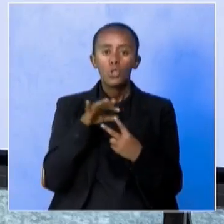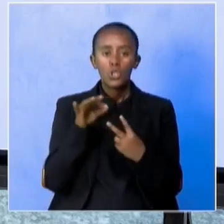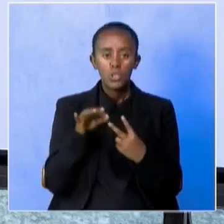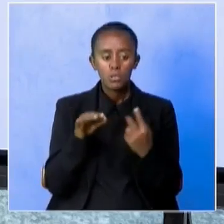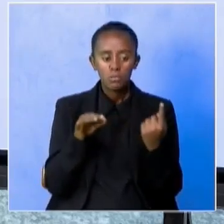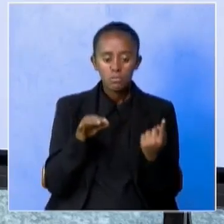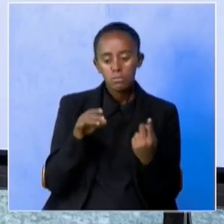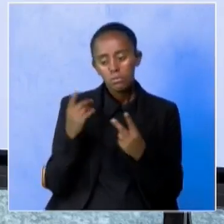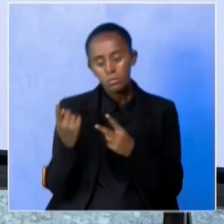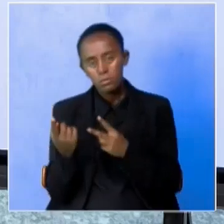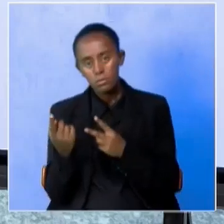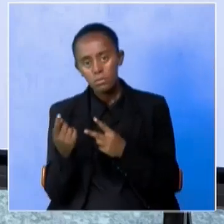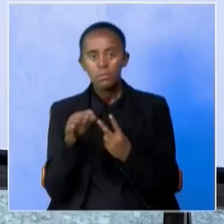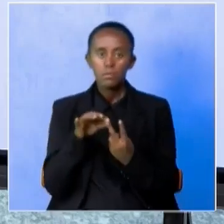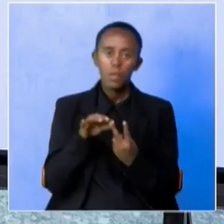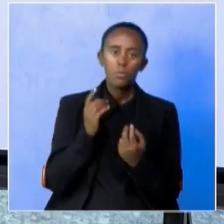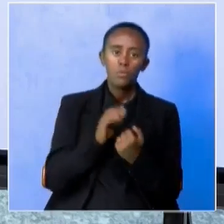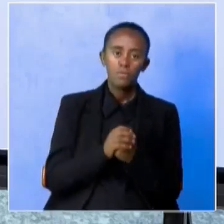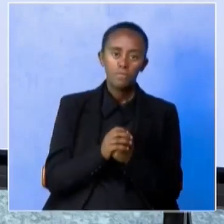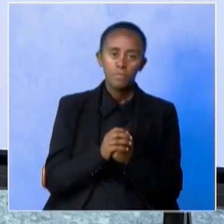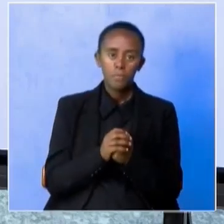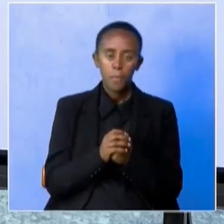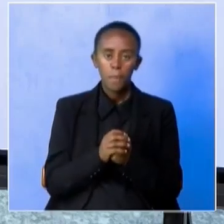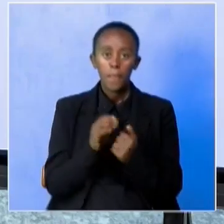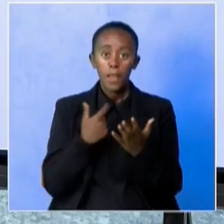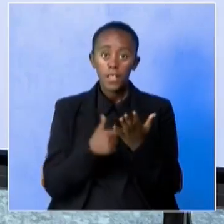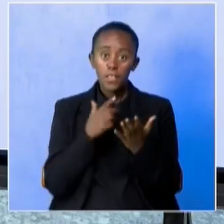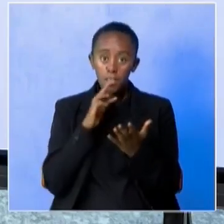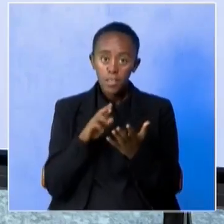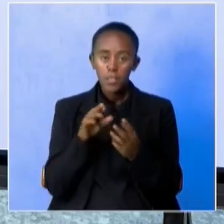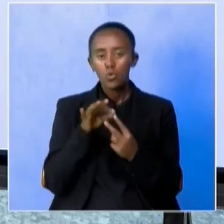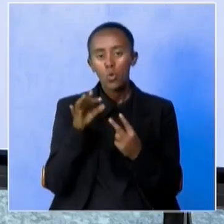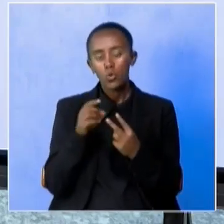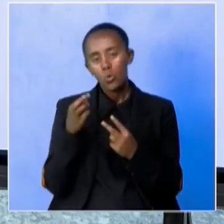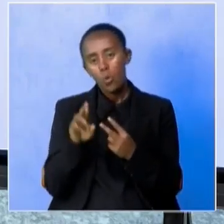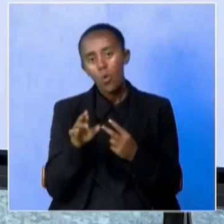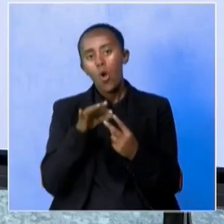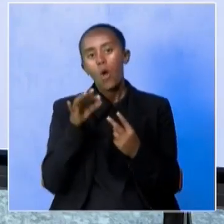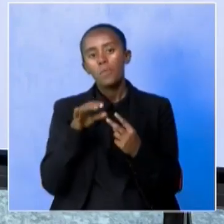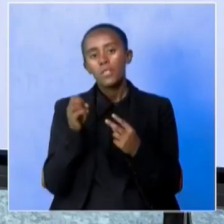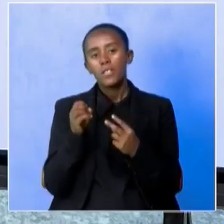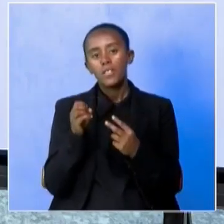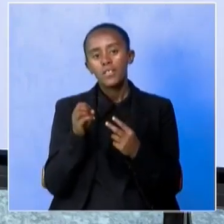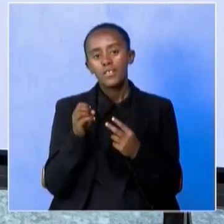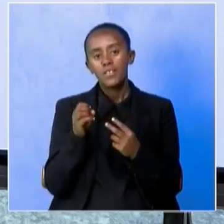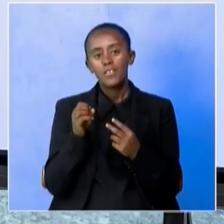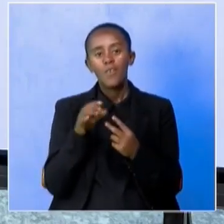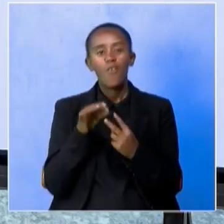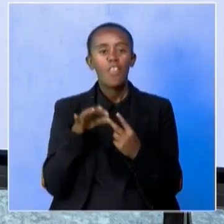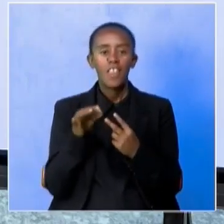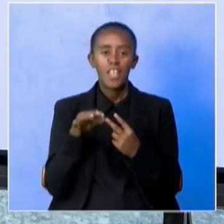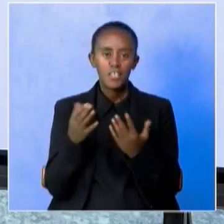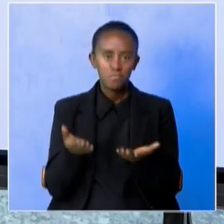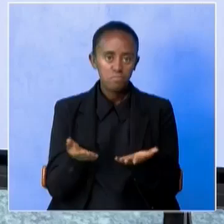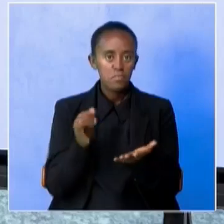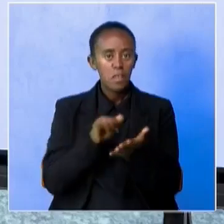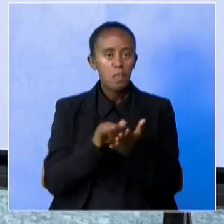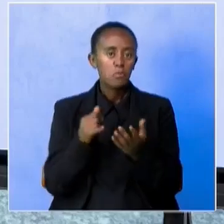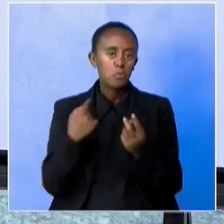one or that one. So these are choices or options or alternatives that we